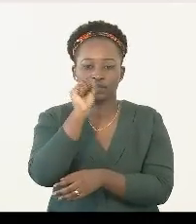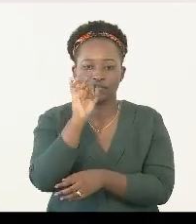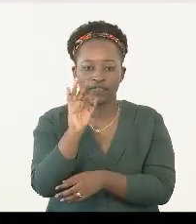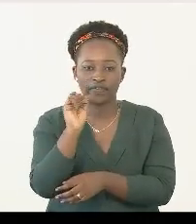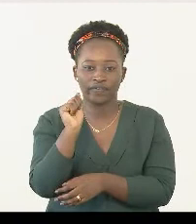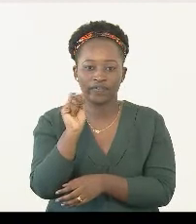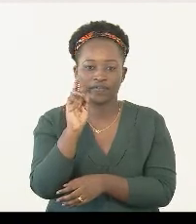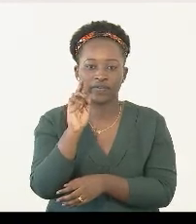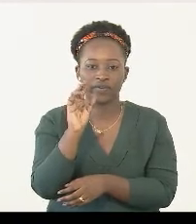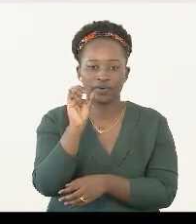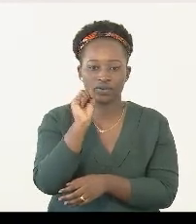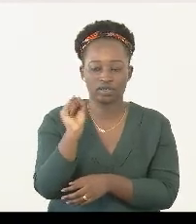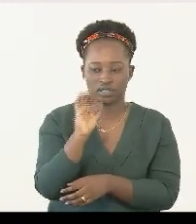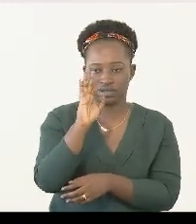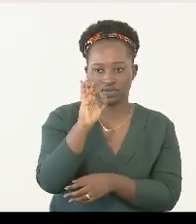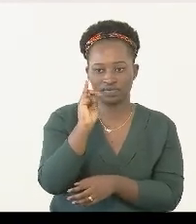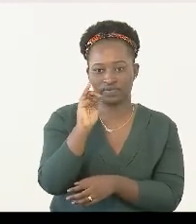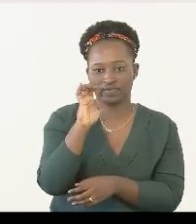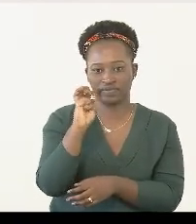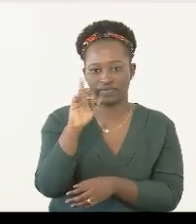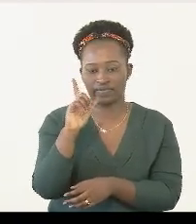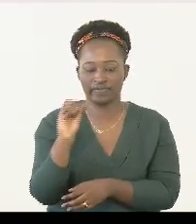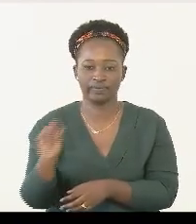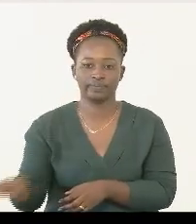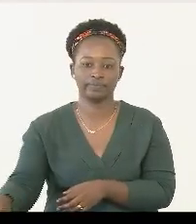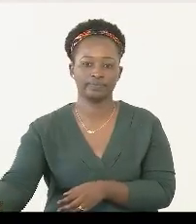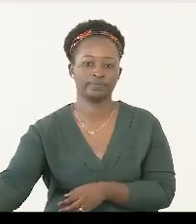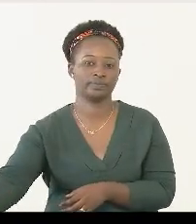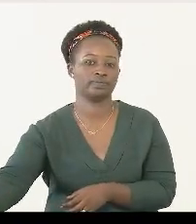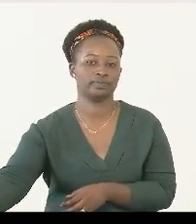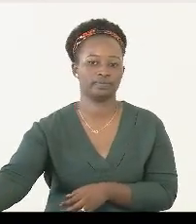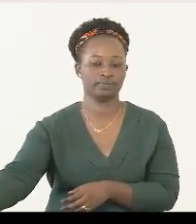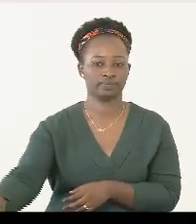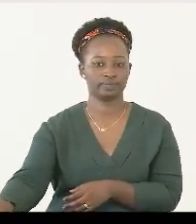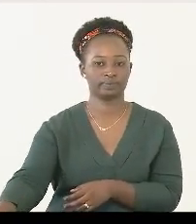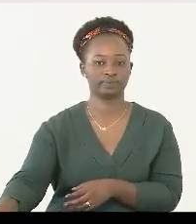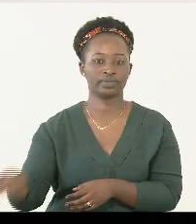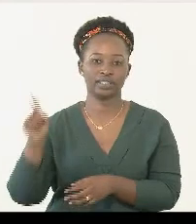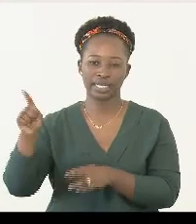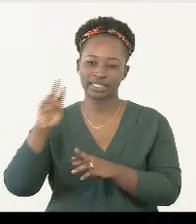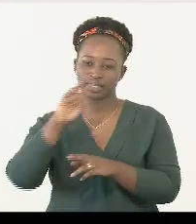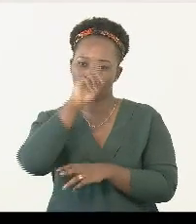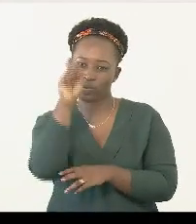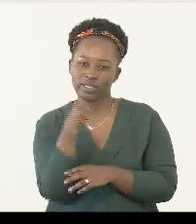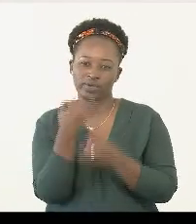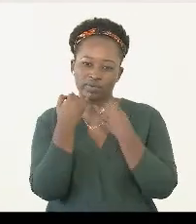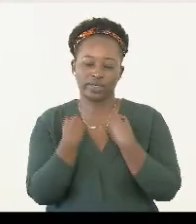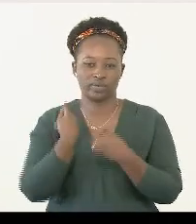So this is not agreeing with the results. That's what the question is asking us to state. But why?